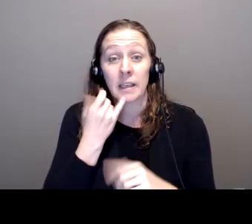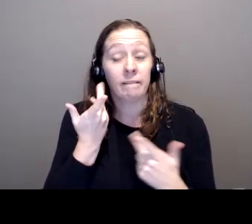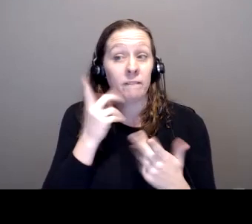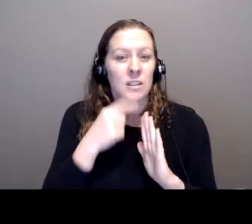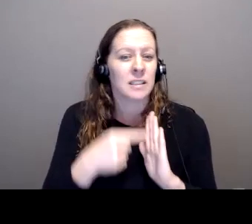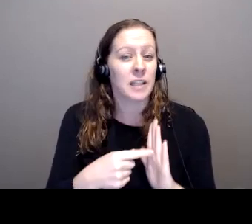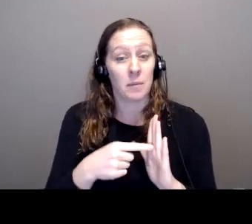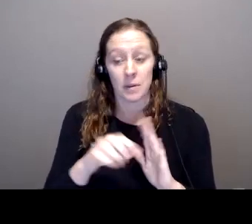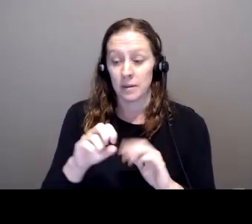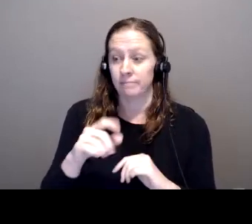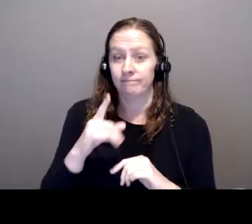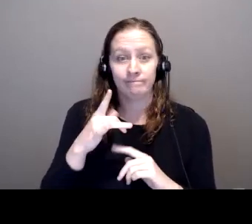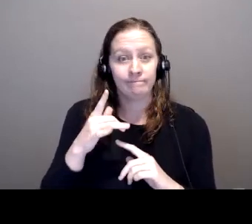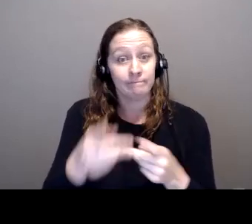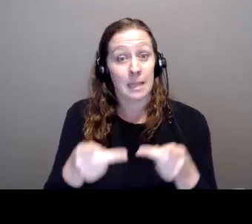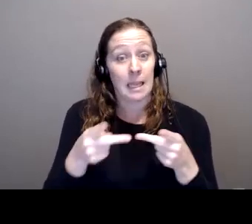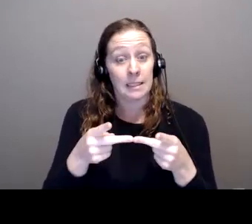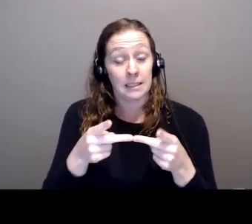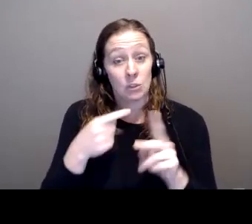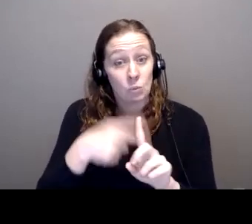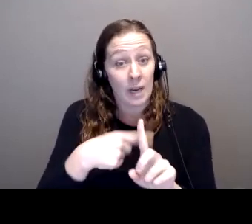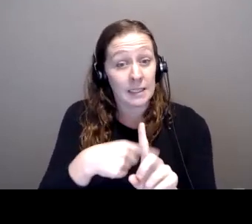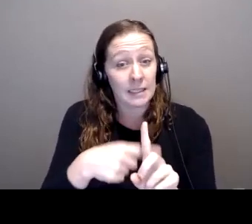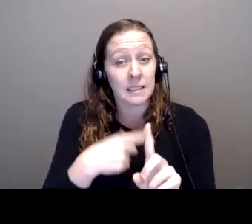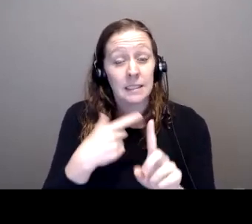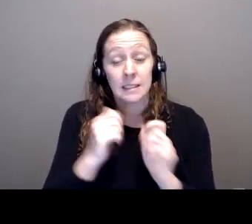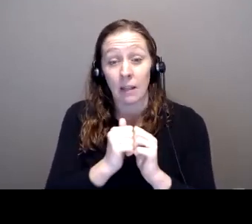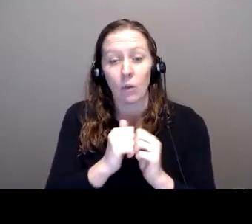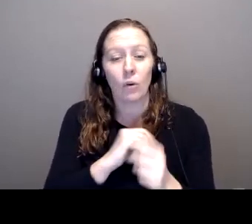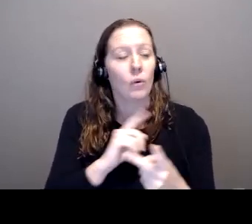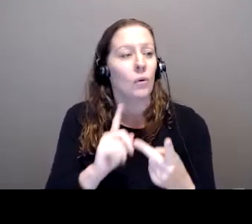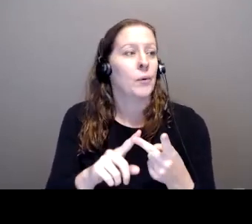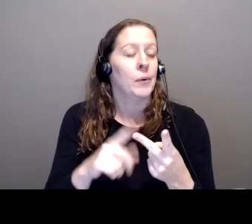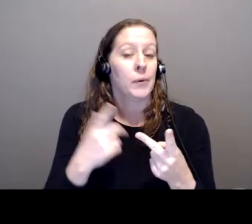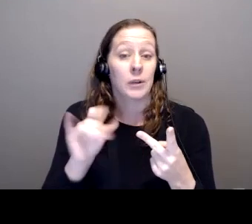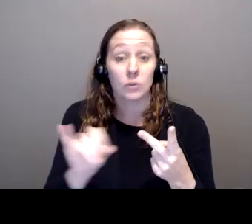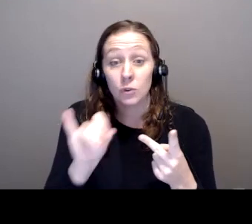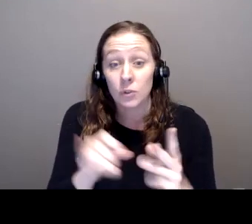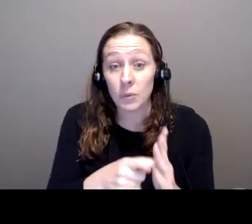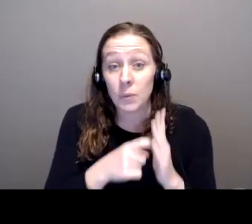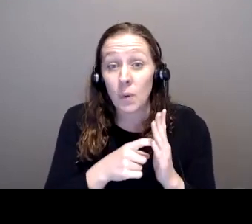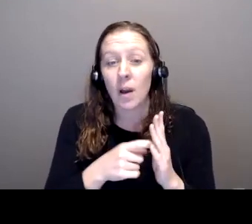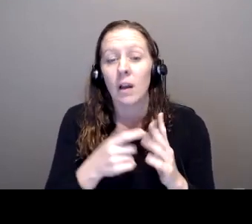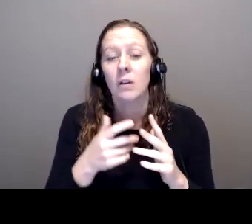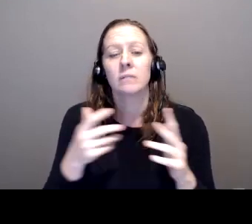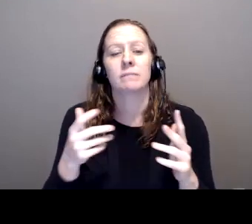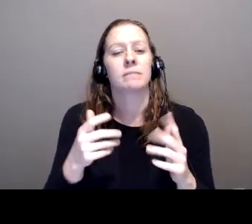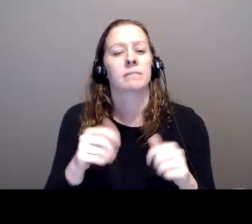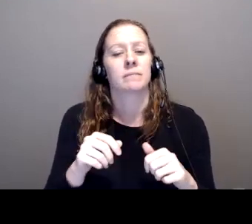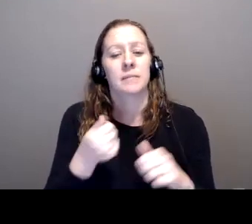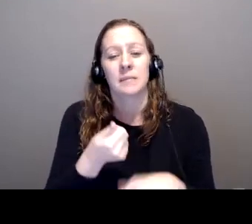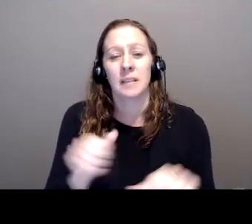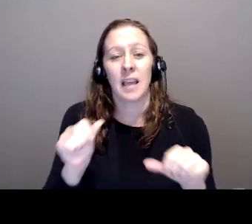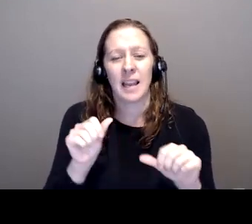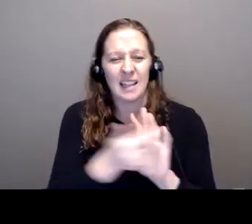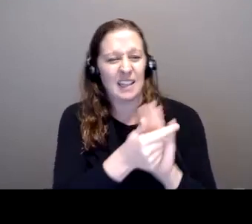together or insurance that they would be needing, any logistics in terms of the